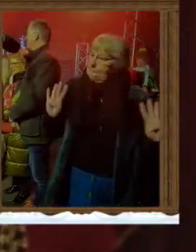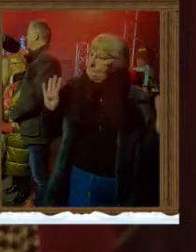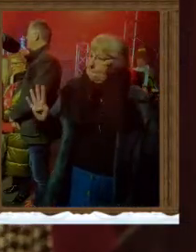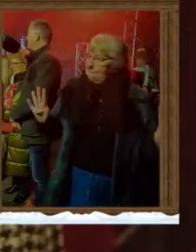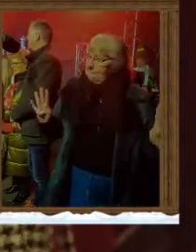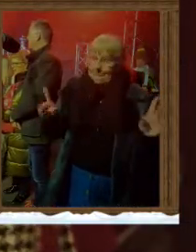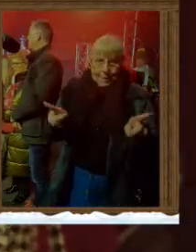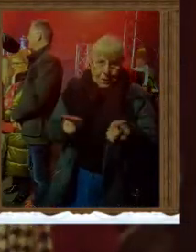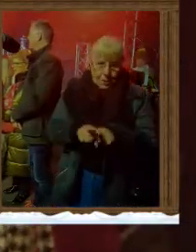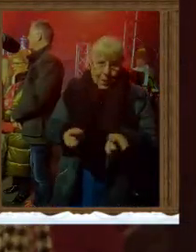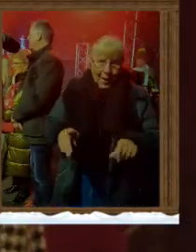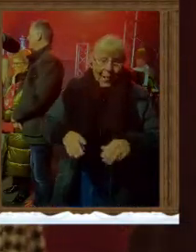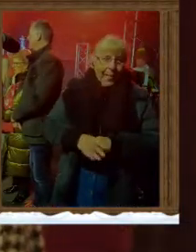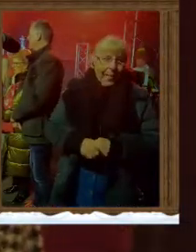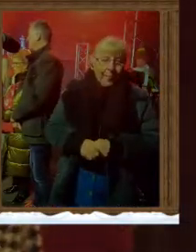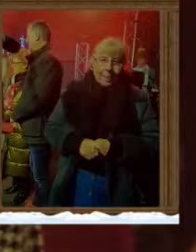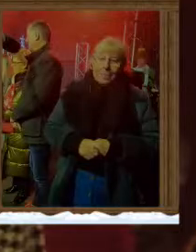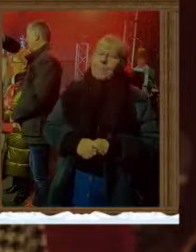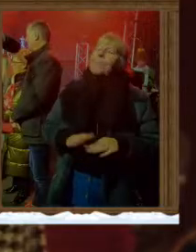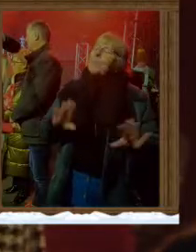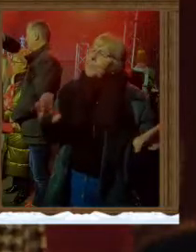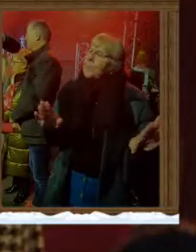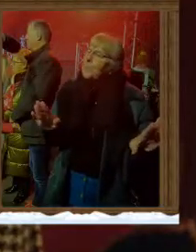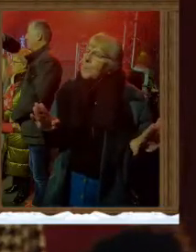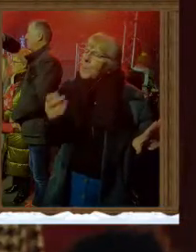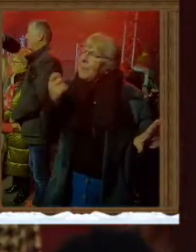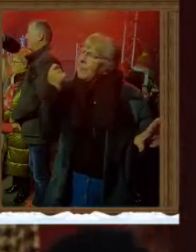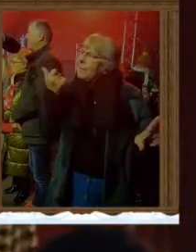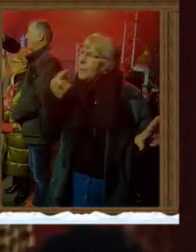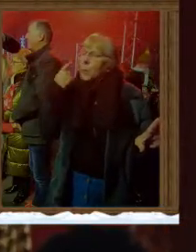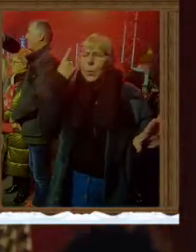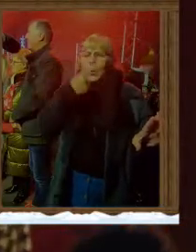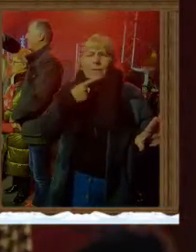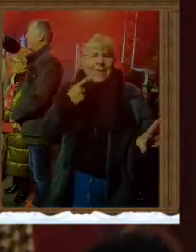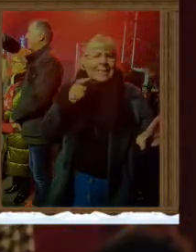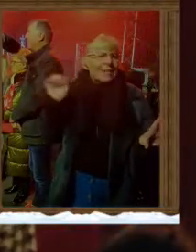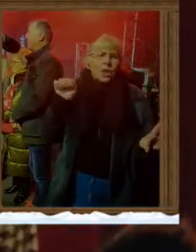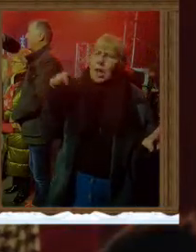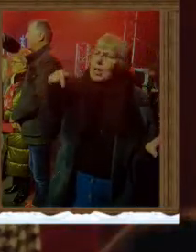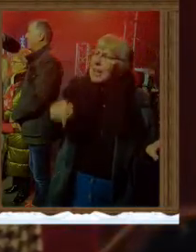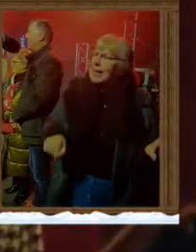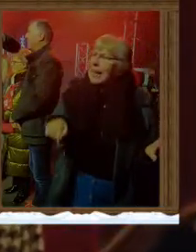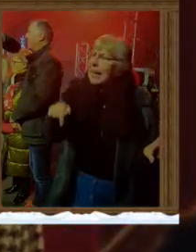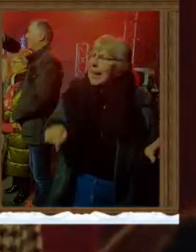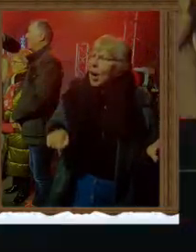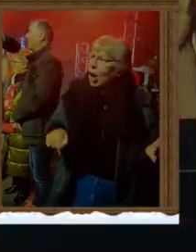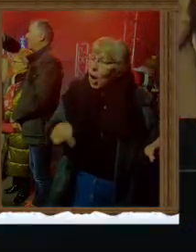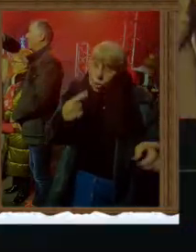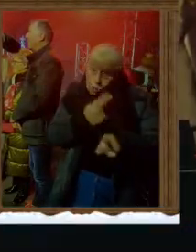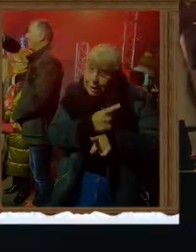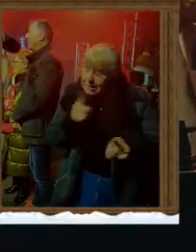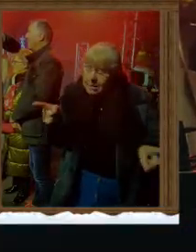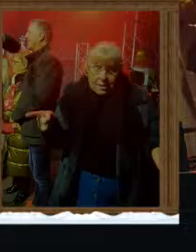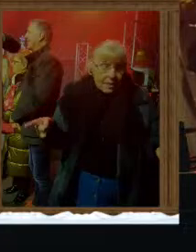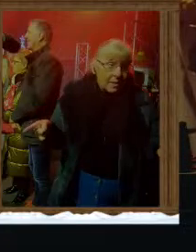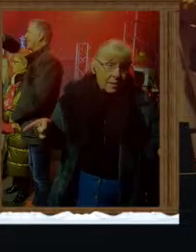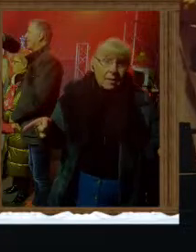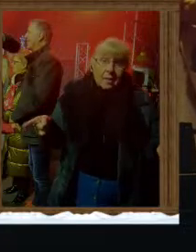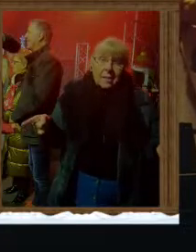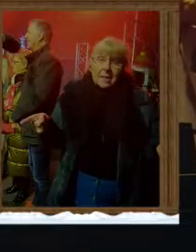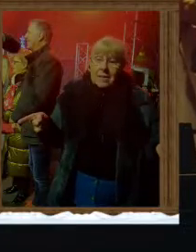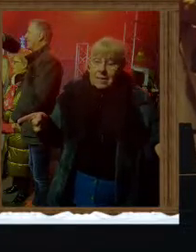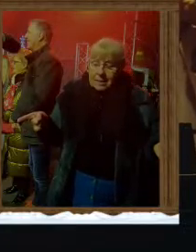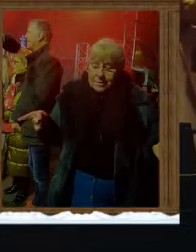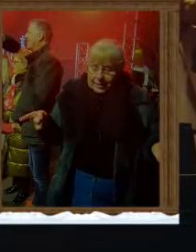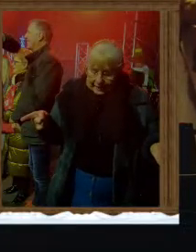the stage as well. But there are a few missing faces from up here tonight, isn't there, Ballyclare? Mm. And there's a man